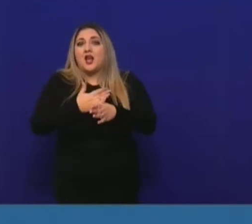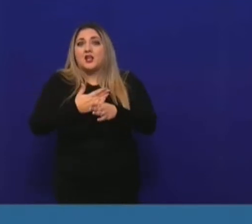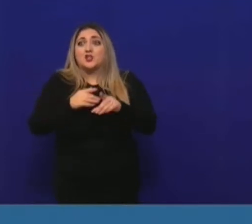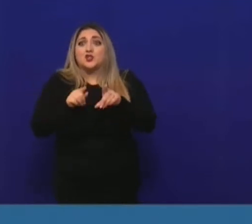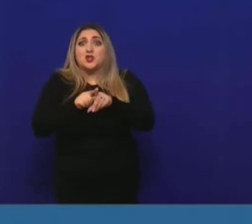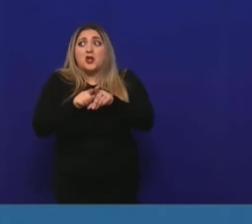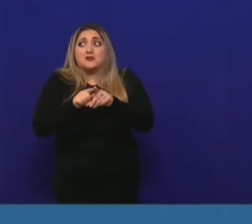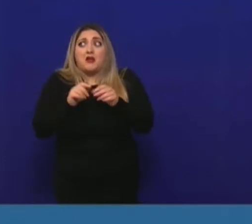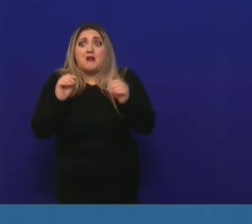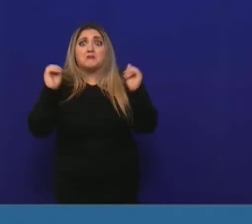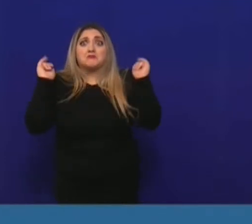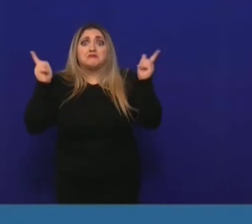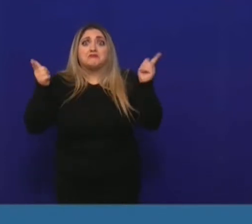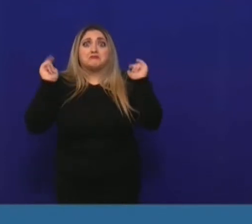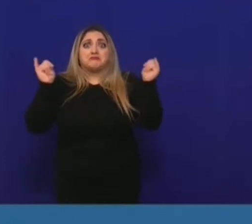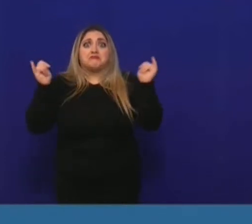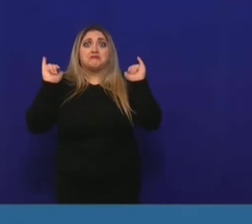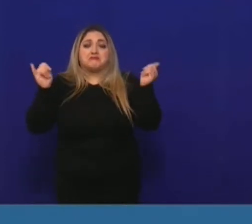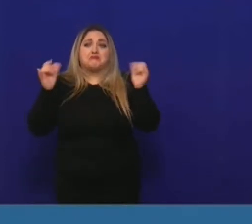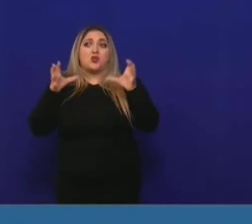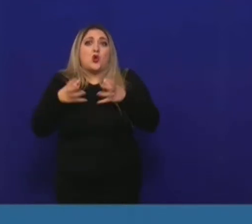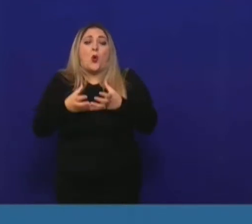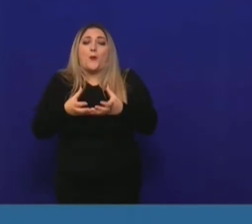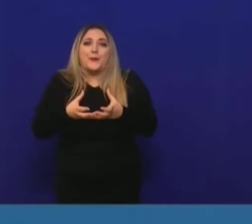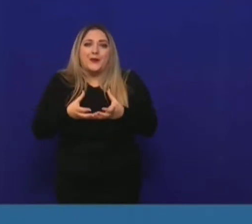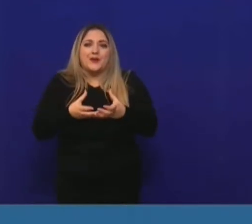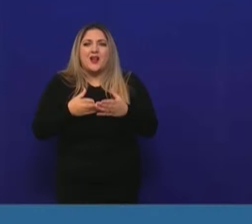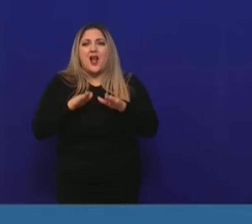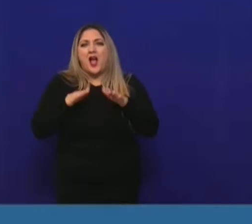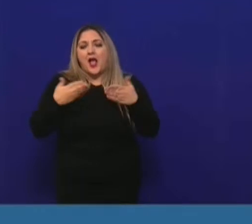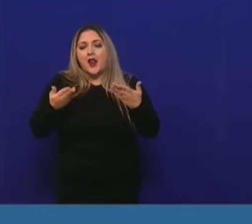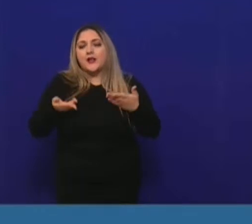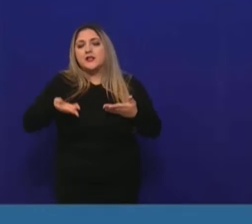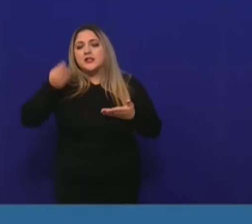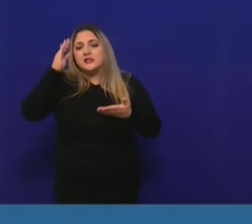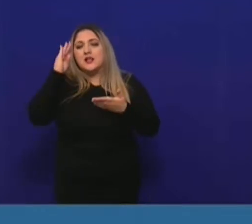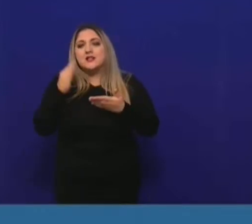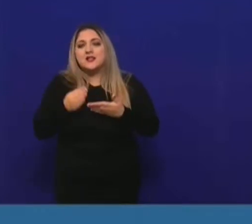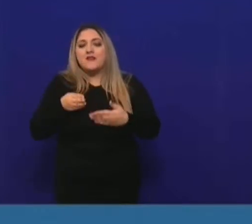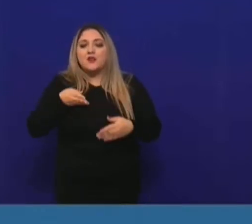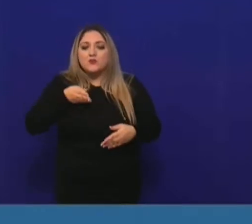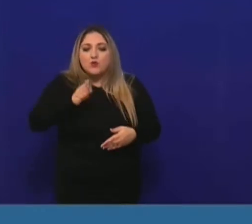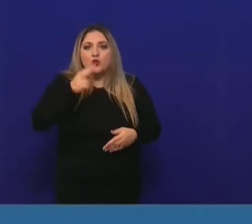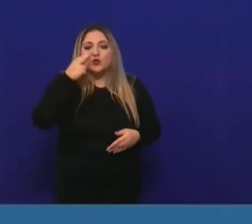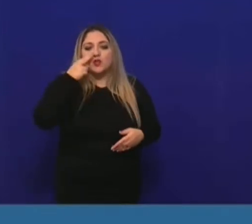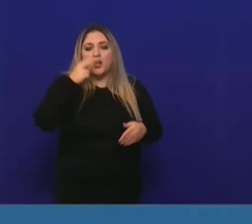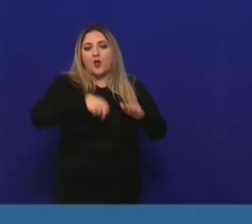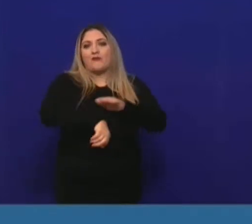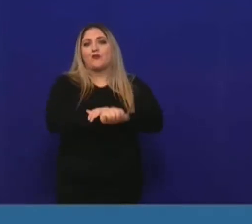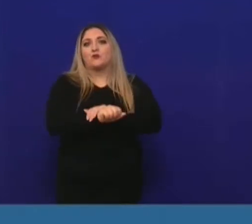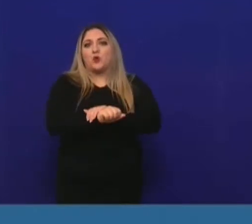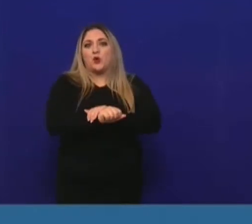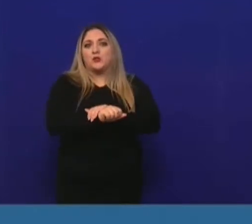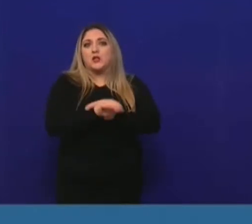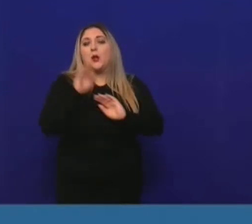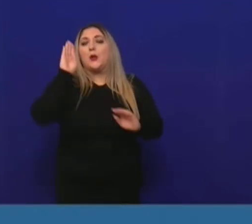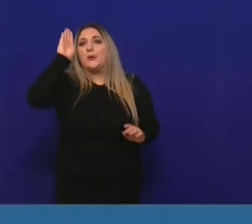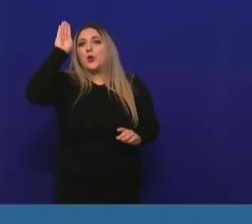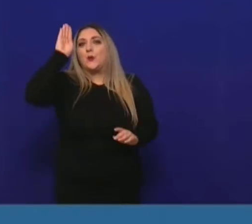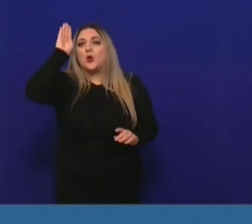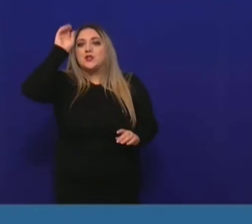isiru ċelebrazzjonijiet spontani li possibilment iktar qed ikunu iktar perikolużi, allura jekk wieħed